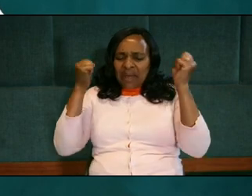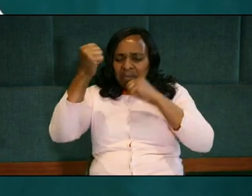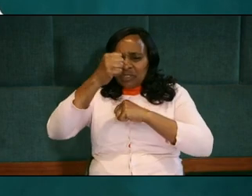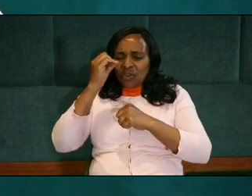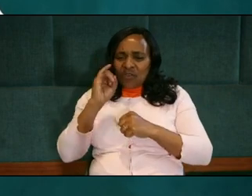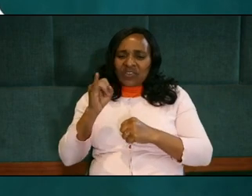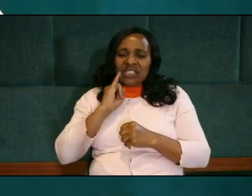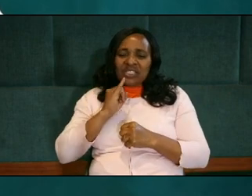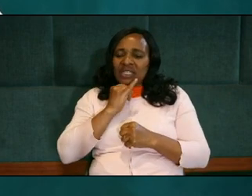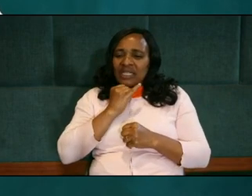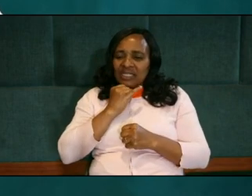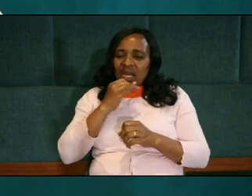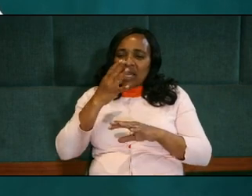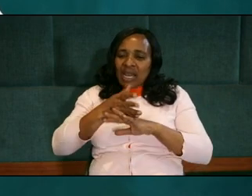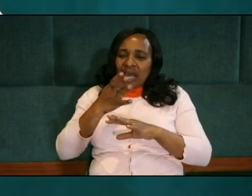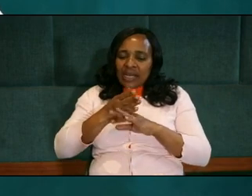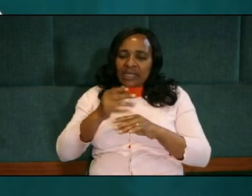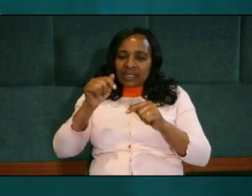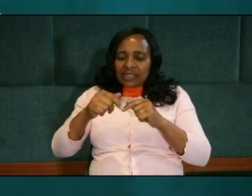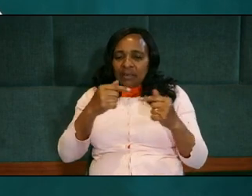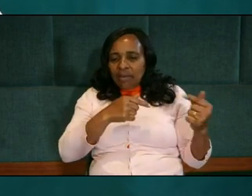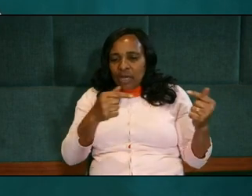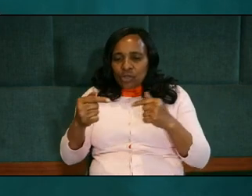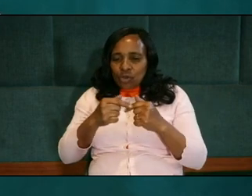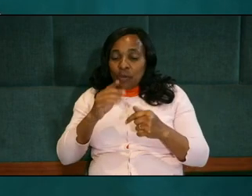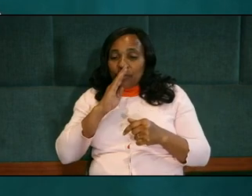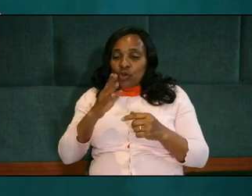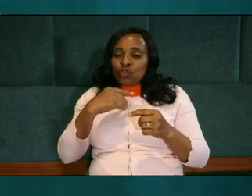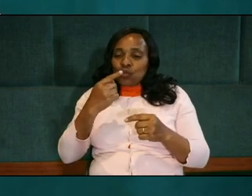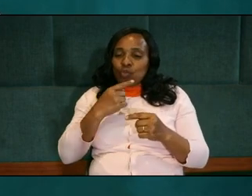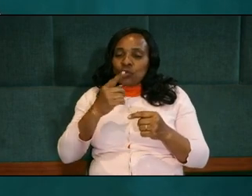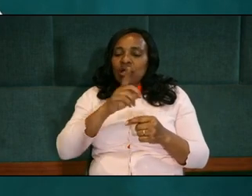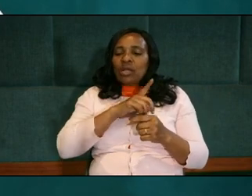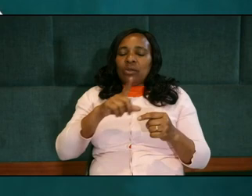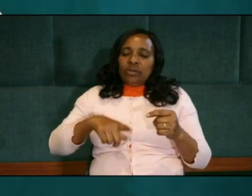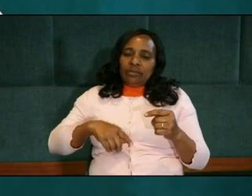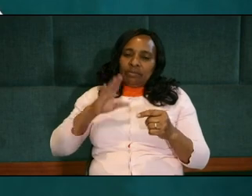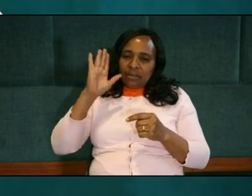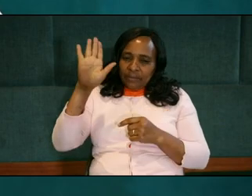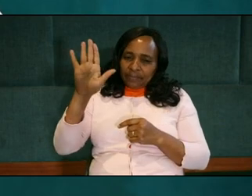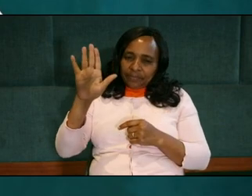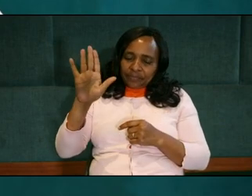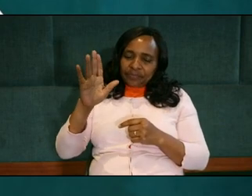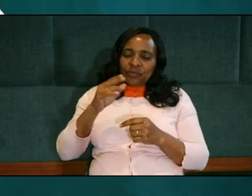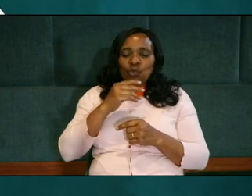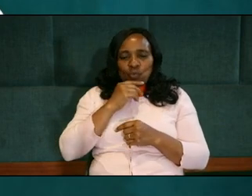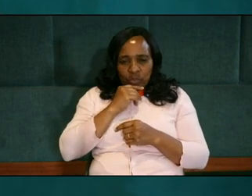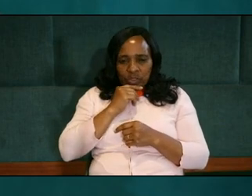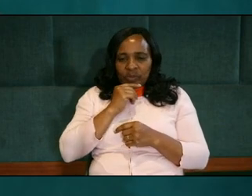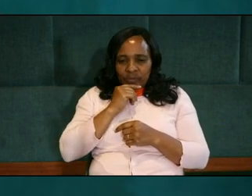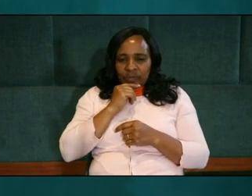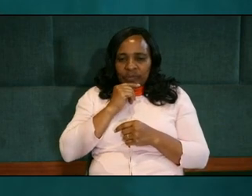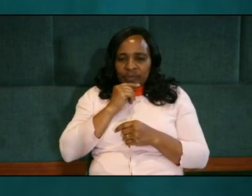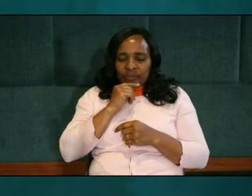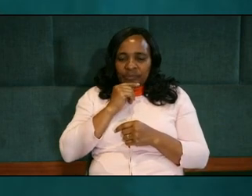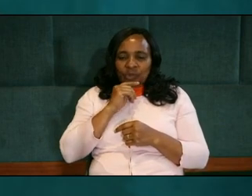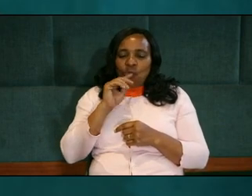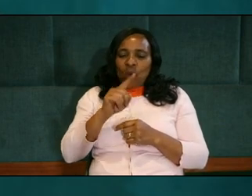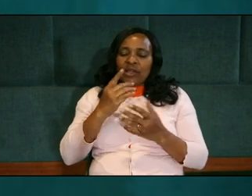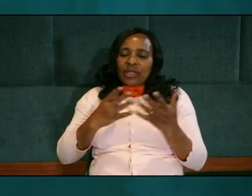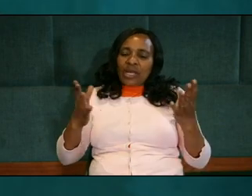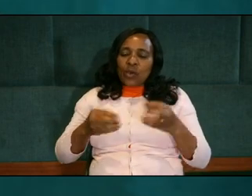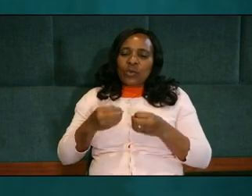defied. This battle belongs to the Lord. And that's wonderful. Just one nugget I would give